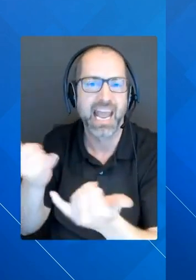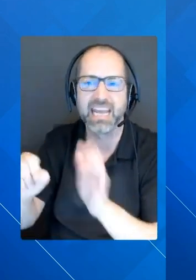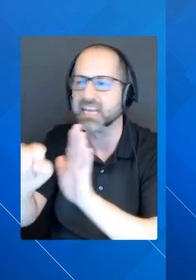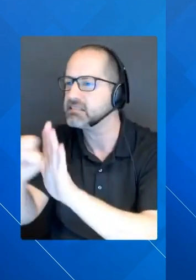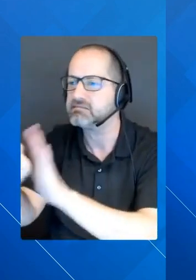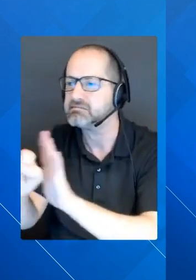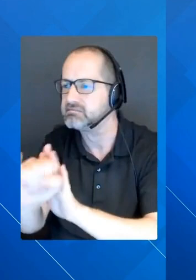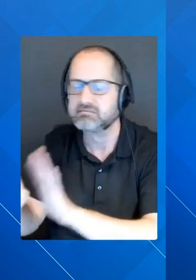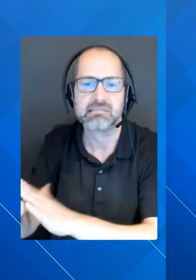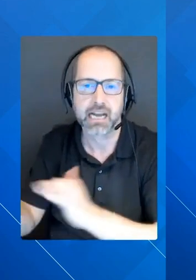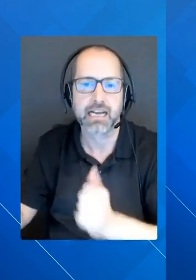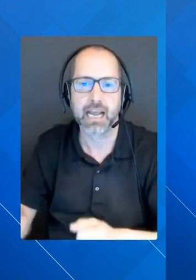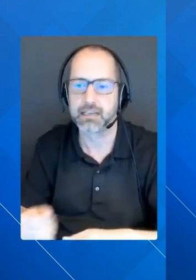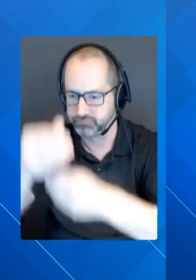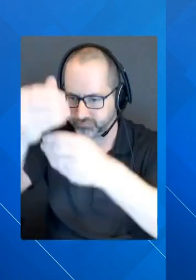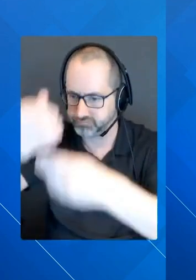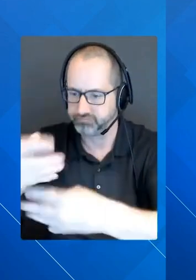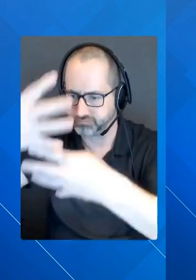or links on the page.